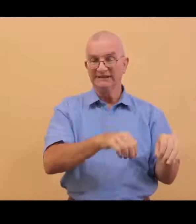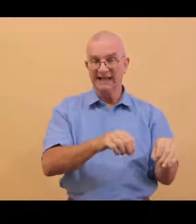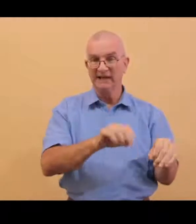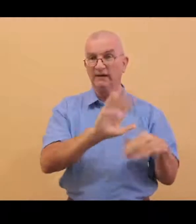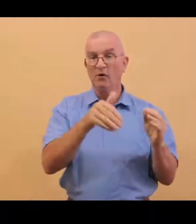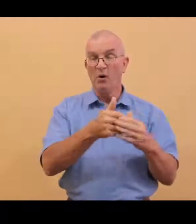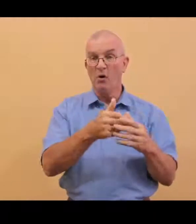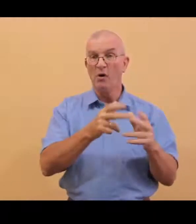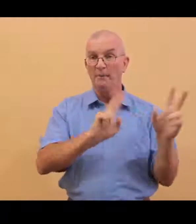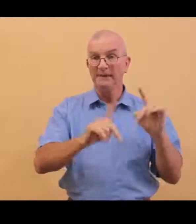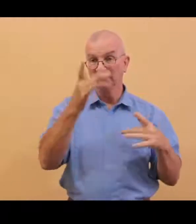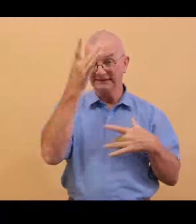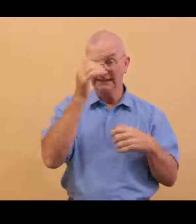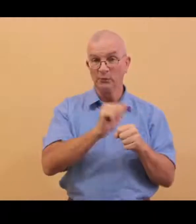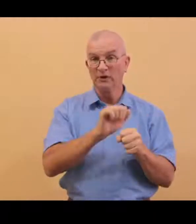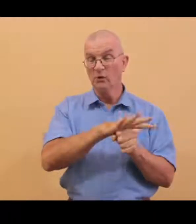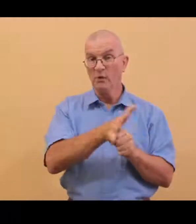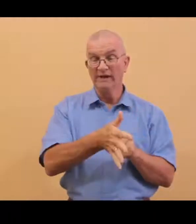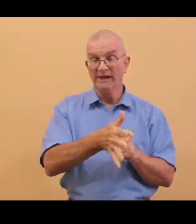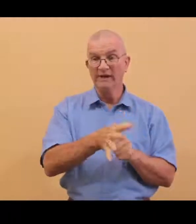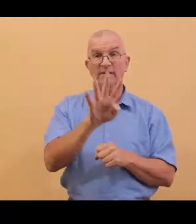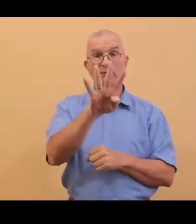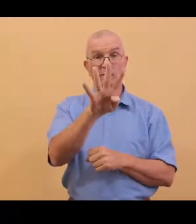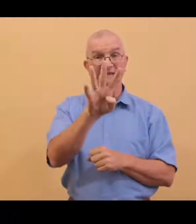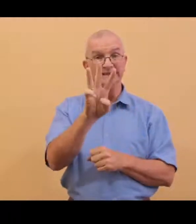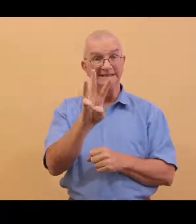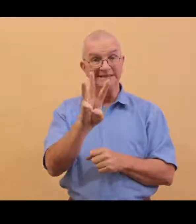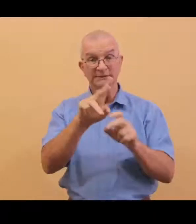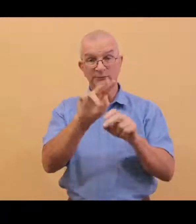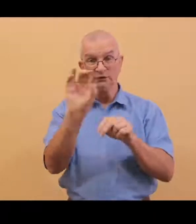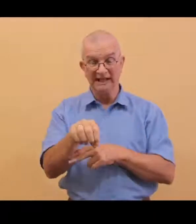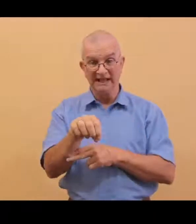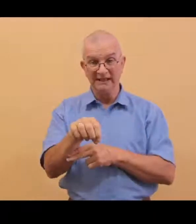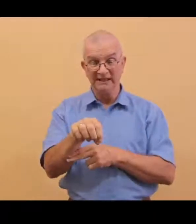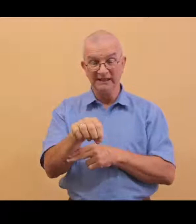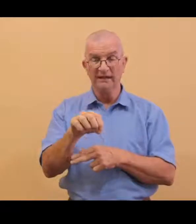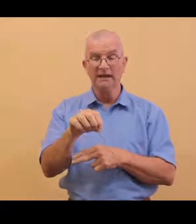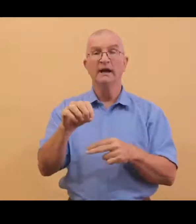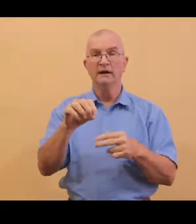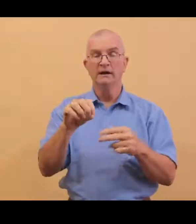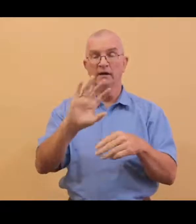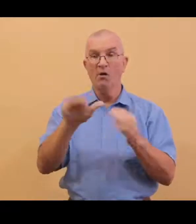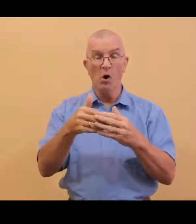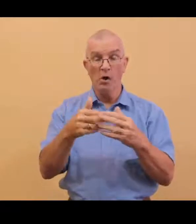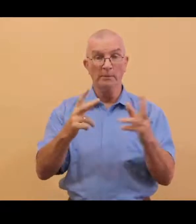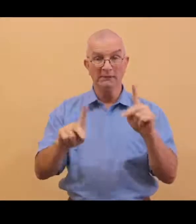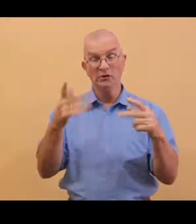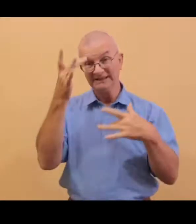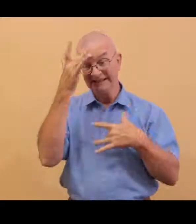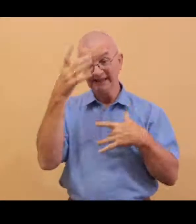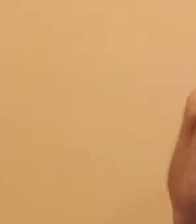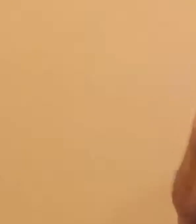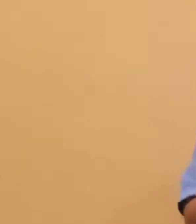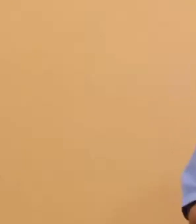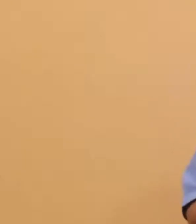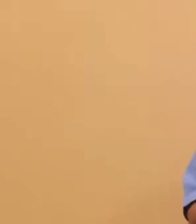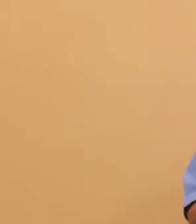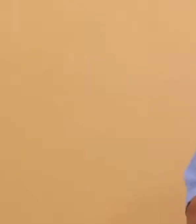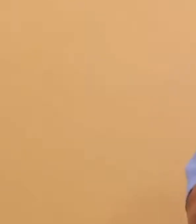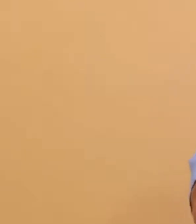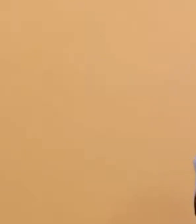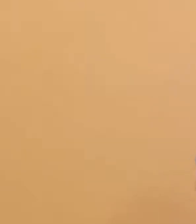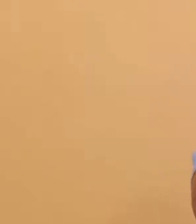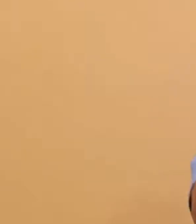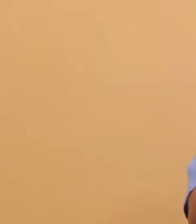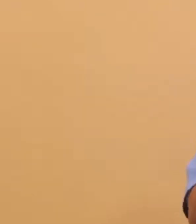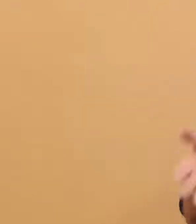active cases. 46% of all positive cases have recovered. 6% of all infected cases have died.